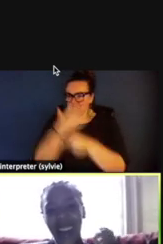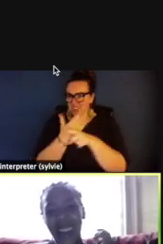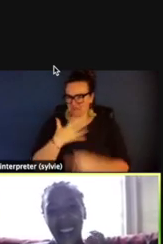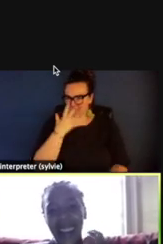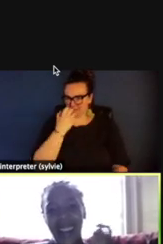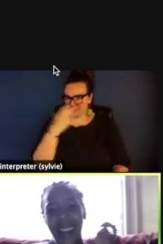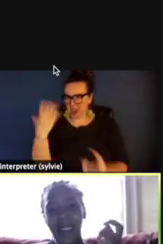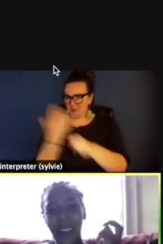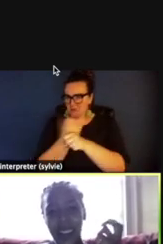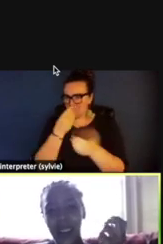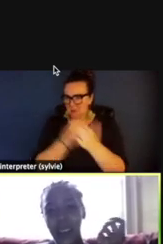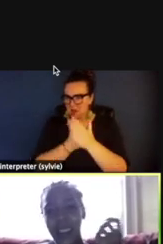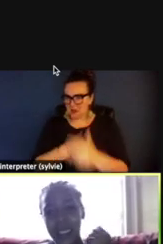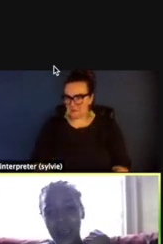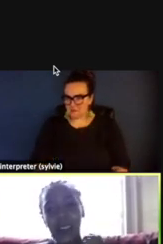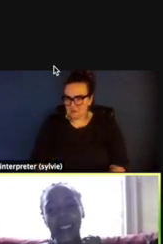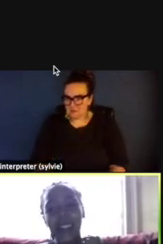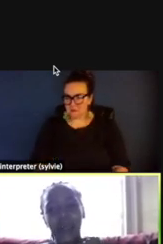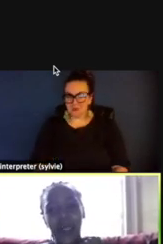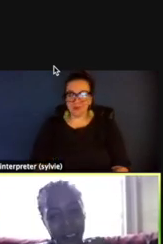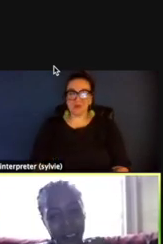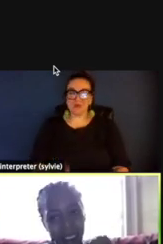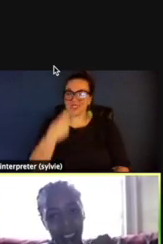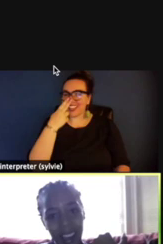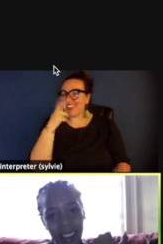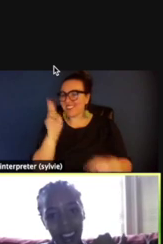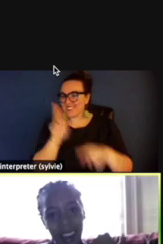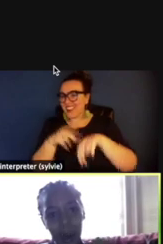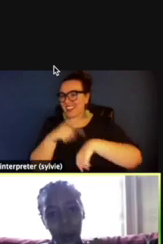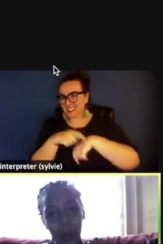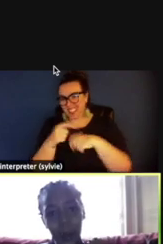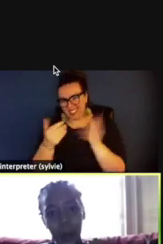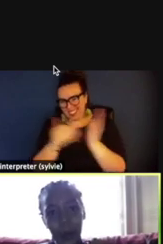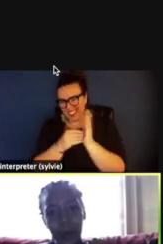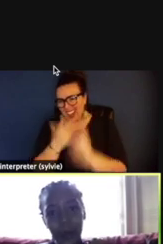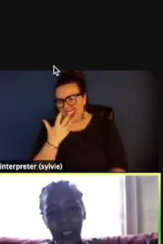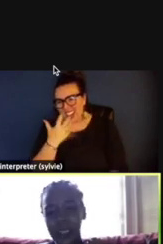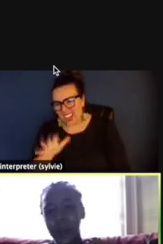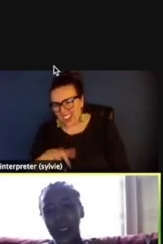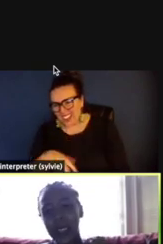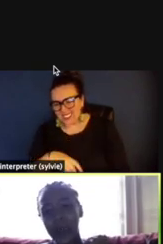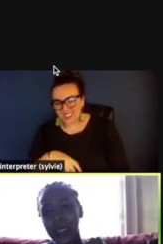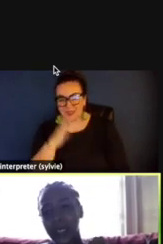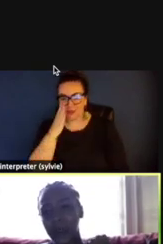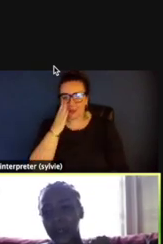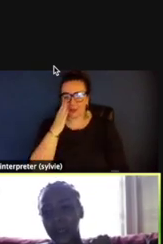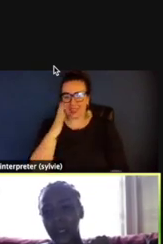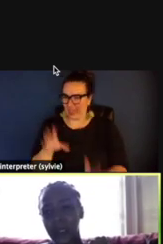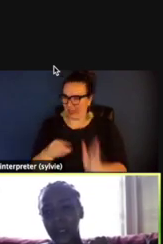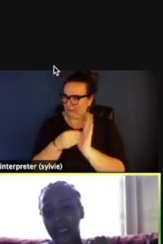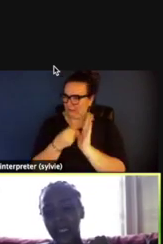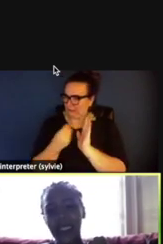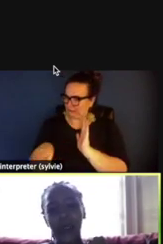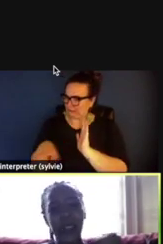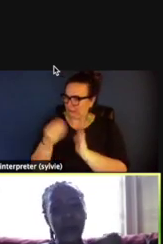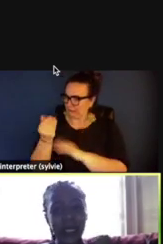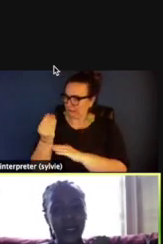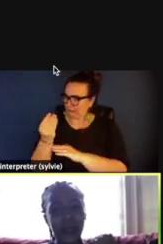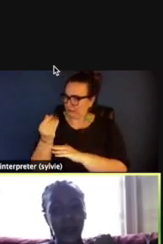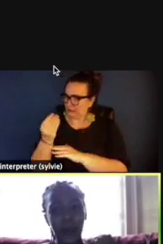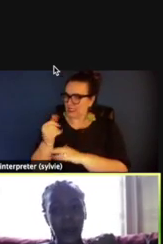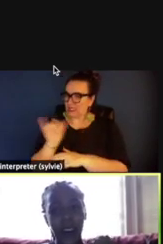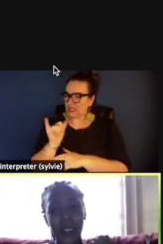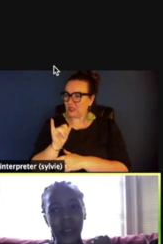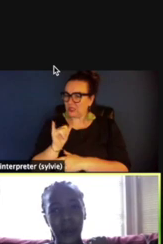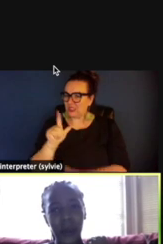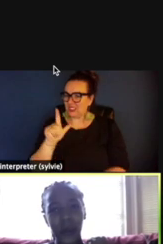But yeah, a fun time again somewhere else that's very, very hot. Also very expensive. Like, it's very expensive